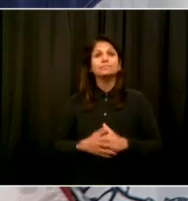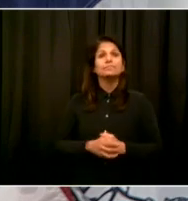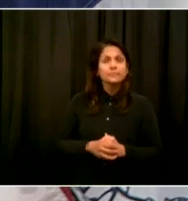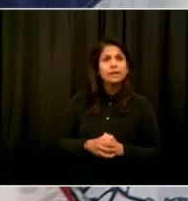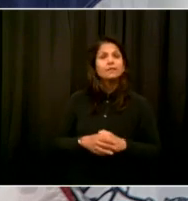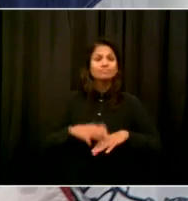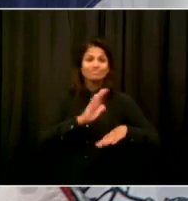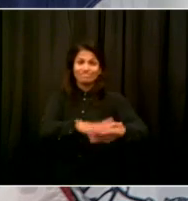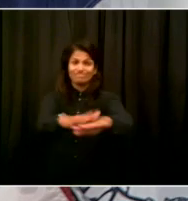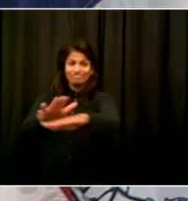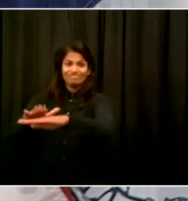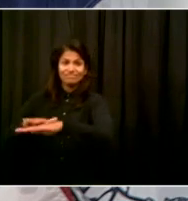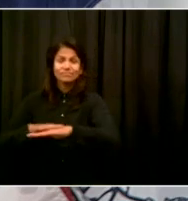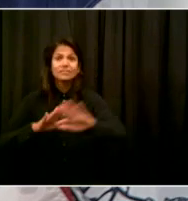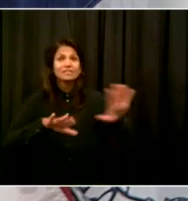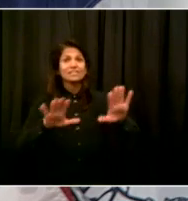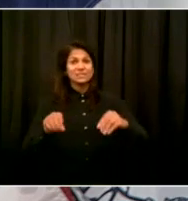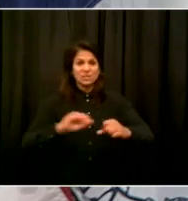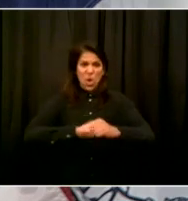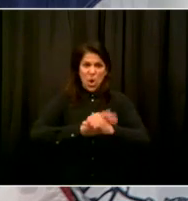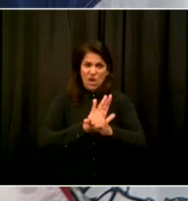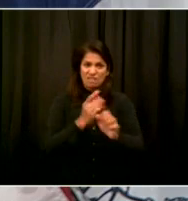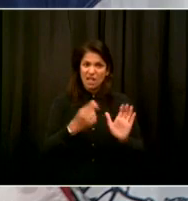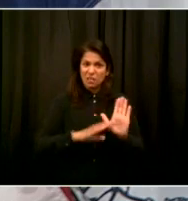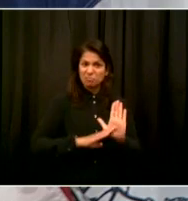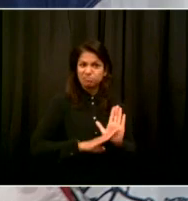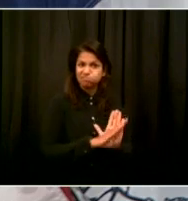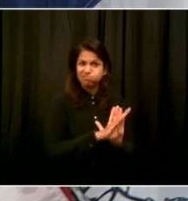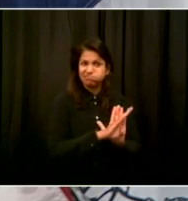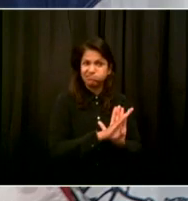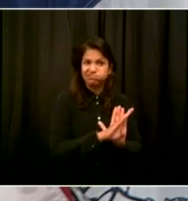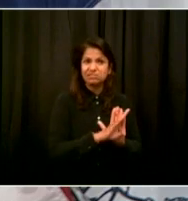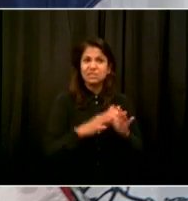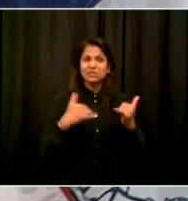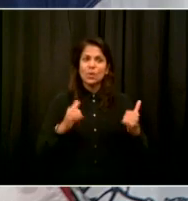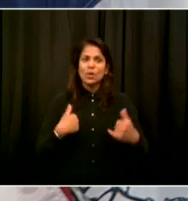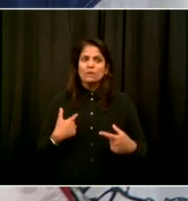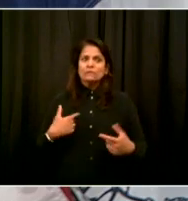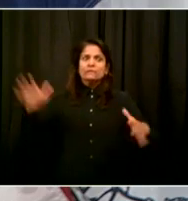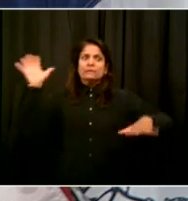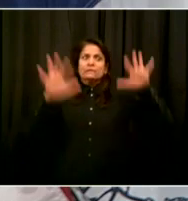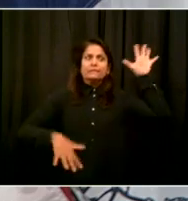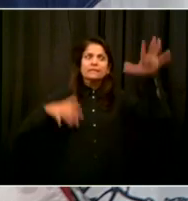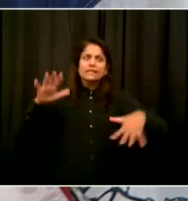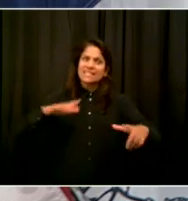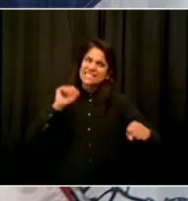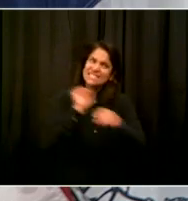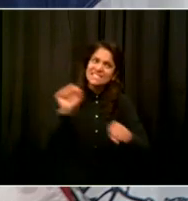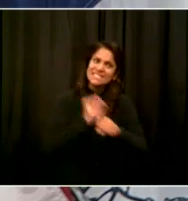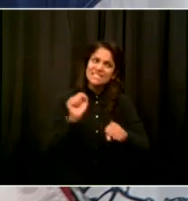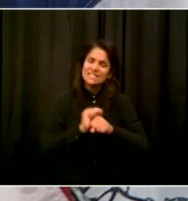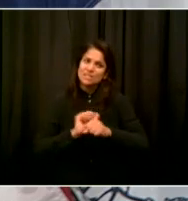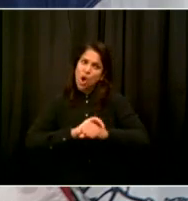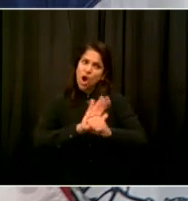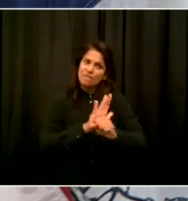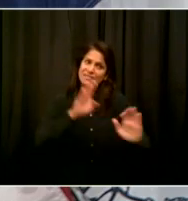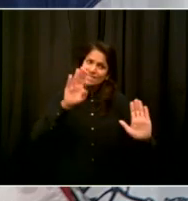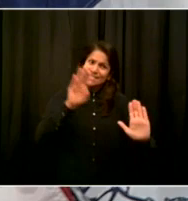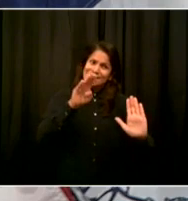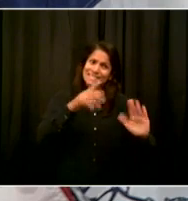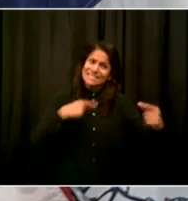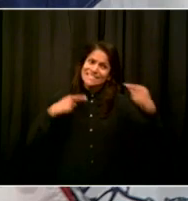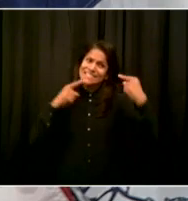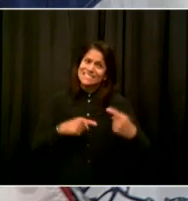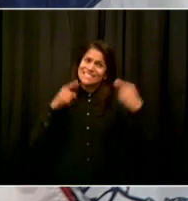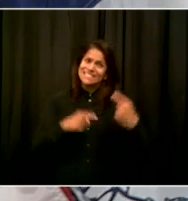to reassert itself. And we have to do everything in our power. While we're waiting for that help from the federal government to finally come, we need to do everything